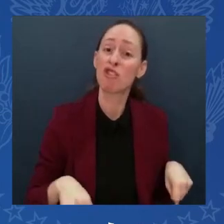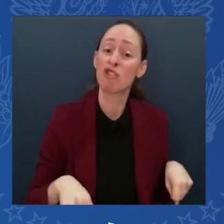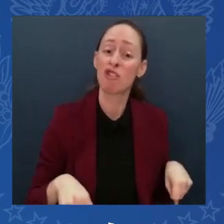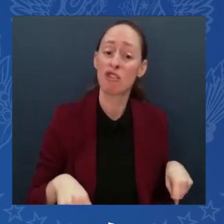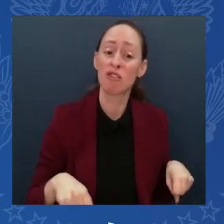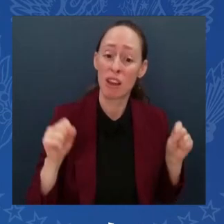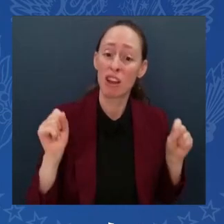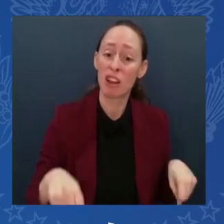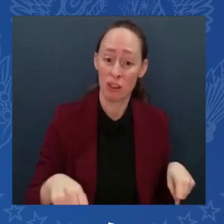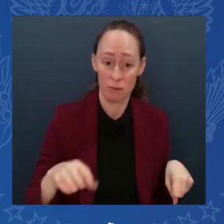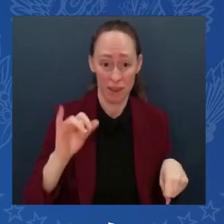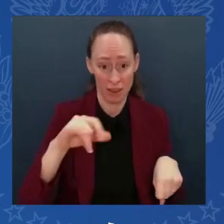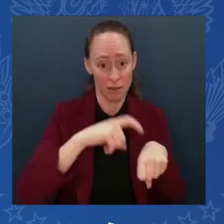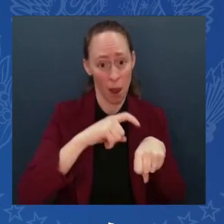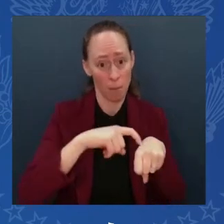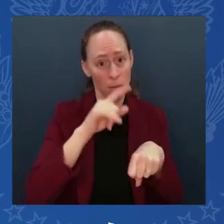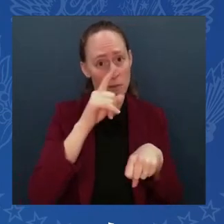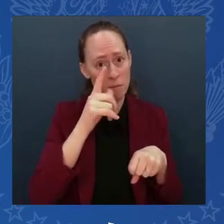to Russia.